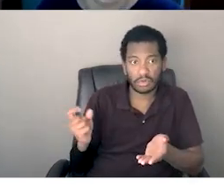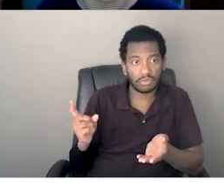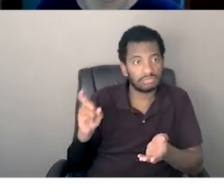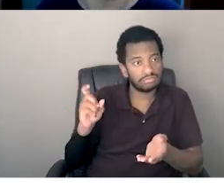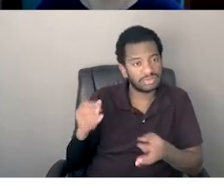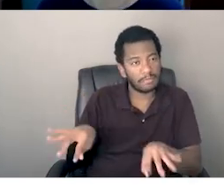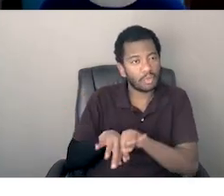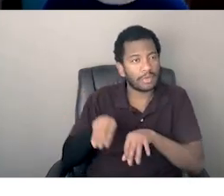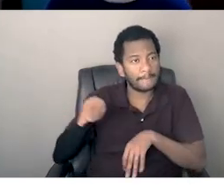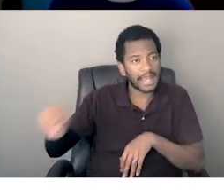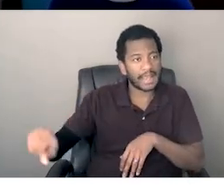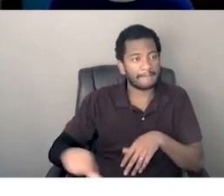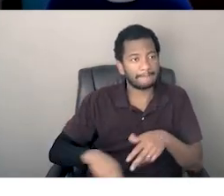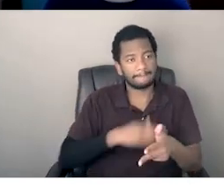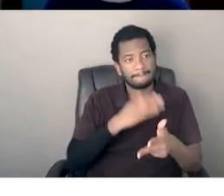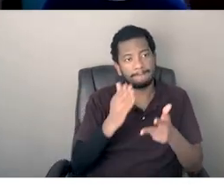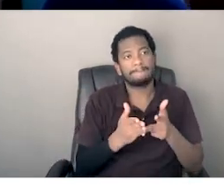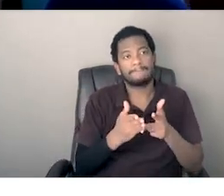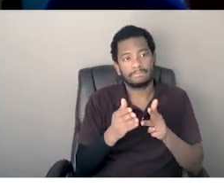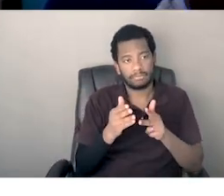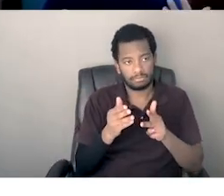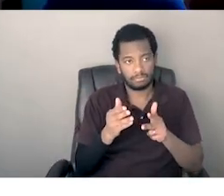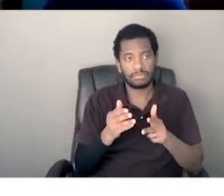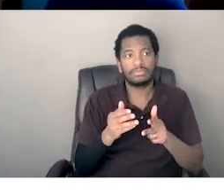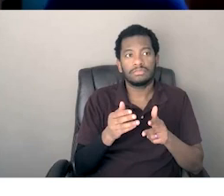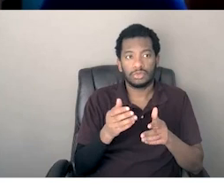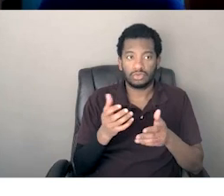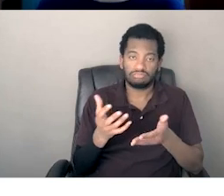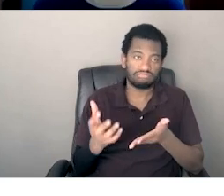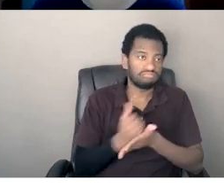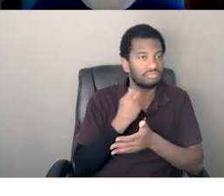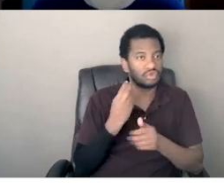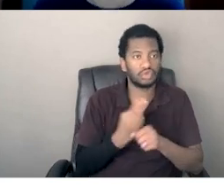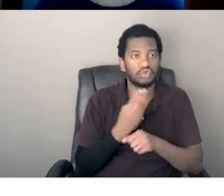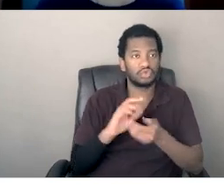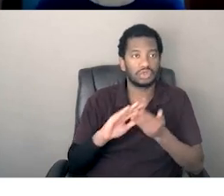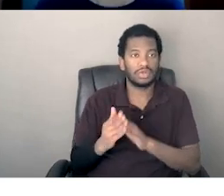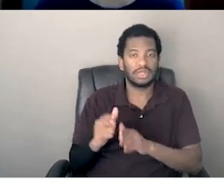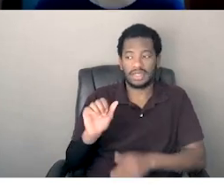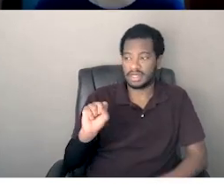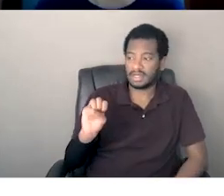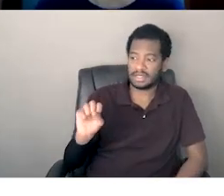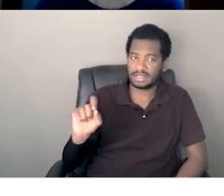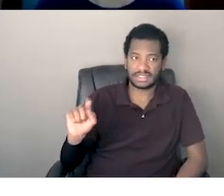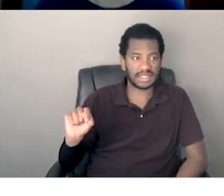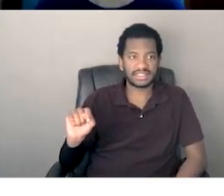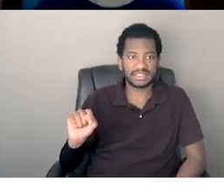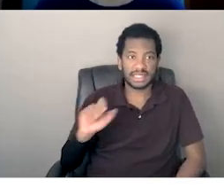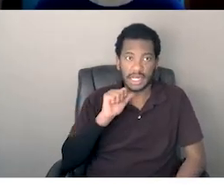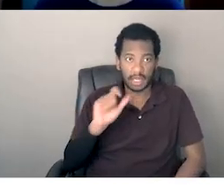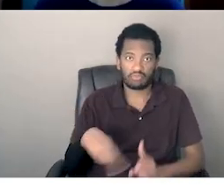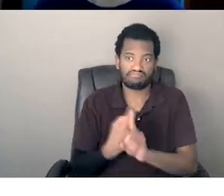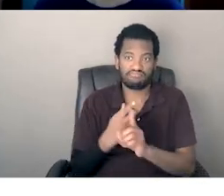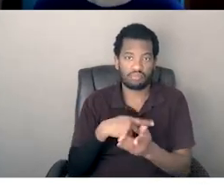leveraging community assets, not just programs. So people live and thrive in communities, which is not to say that programs